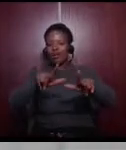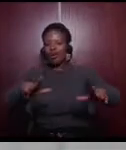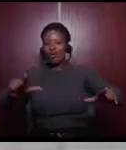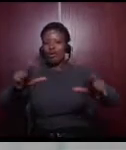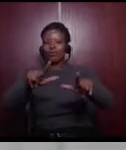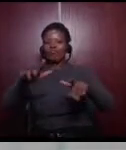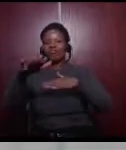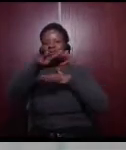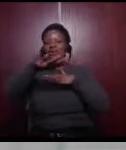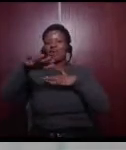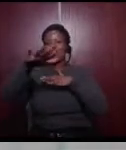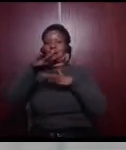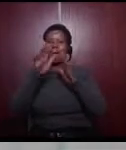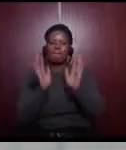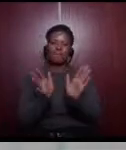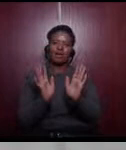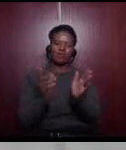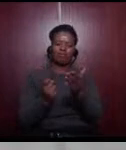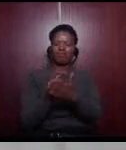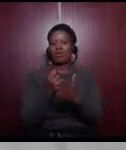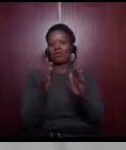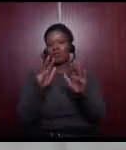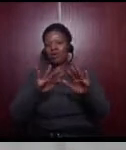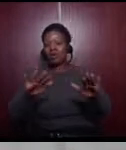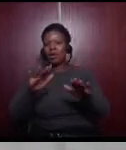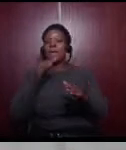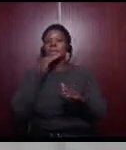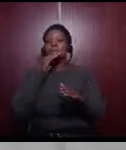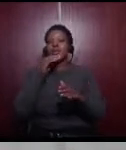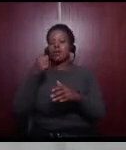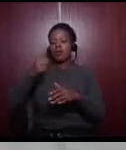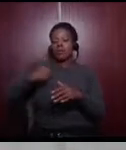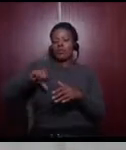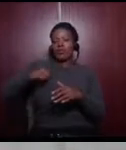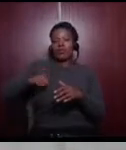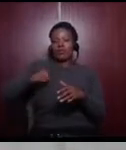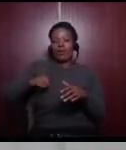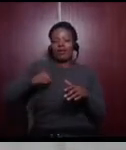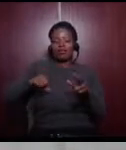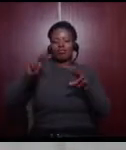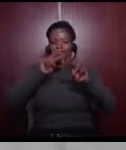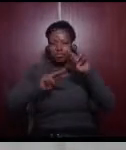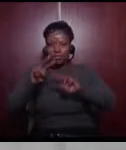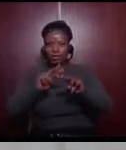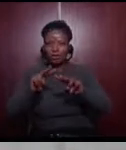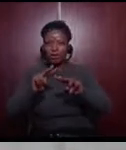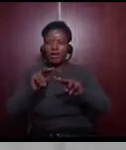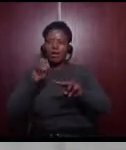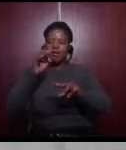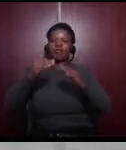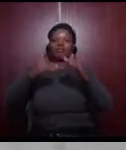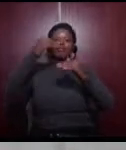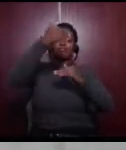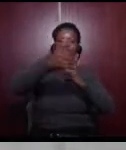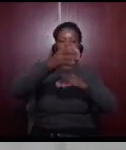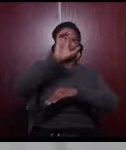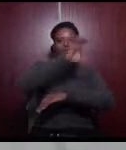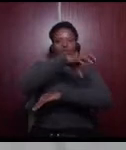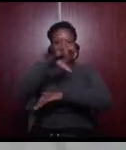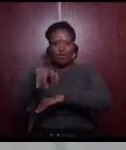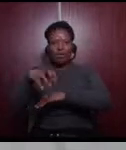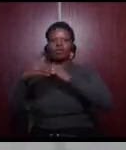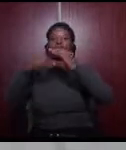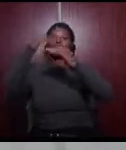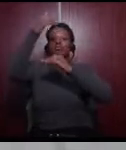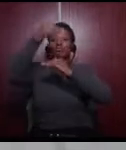area. The local municipality is still dealing with that matter. Then it's escalated to the province. Then it is escalated to the national and